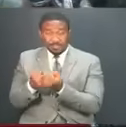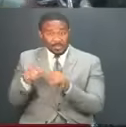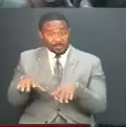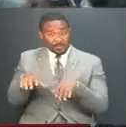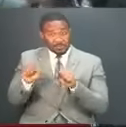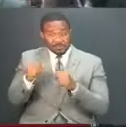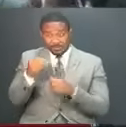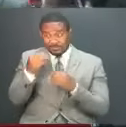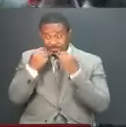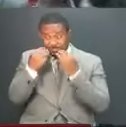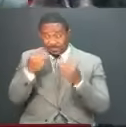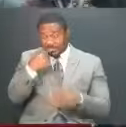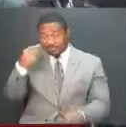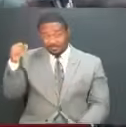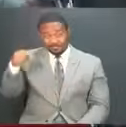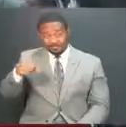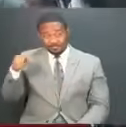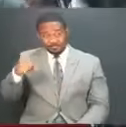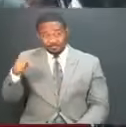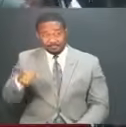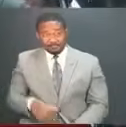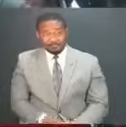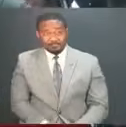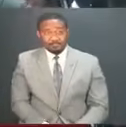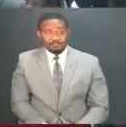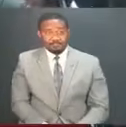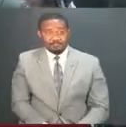motion say aye.